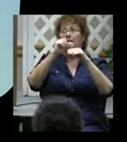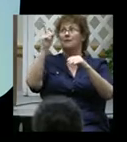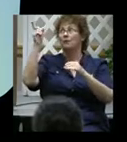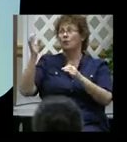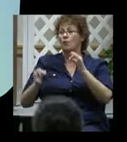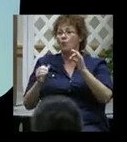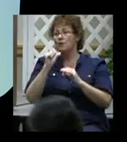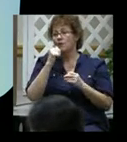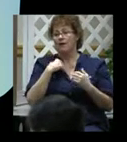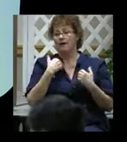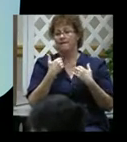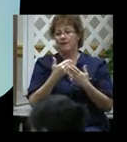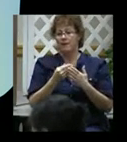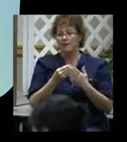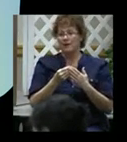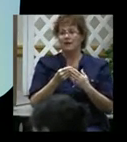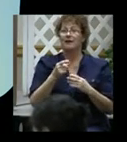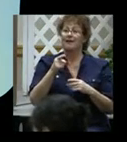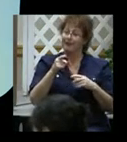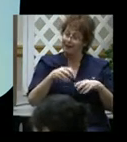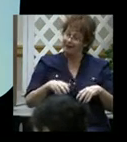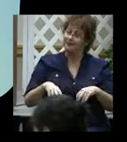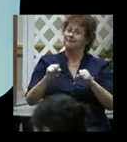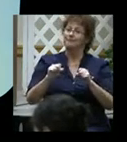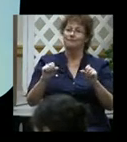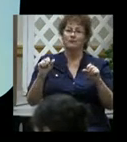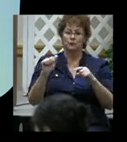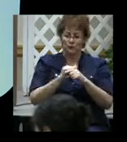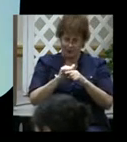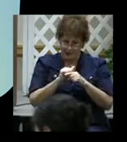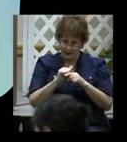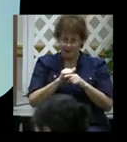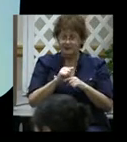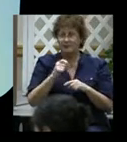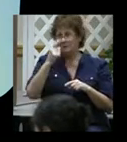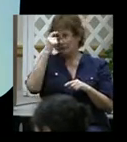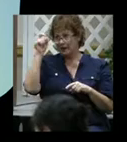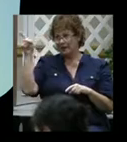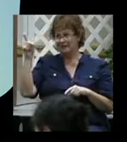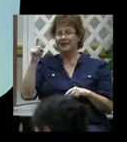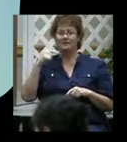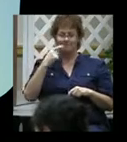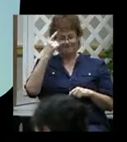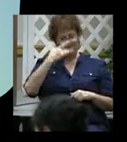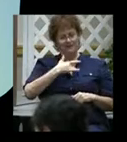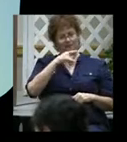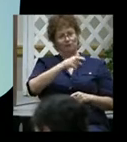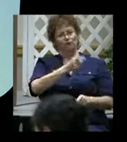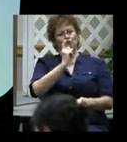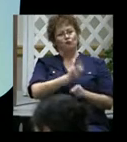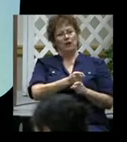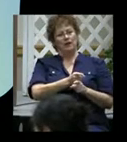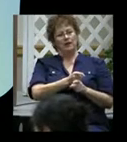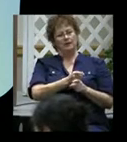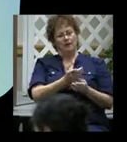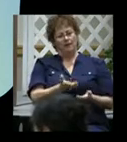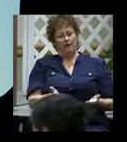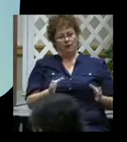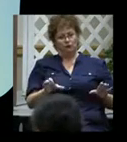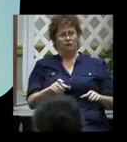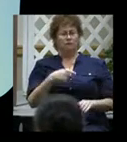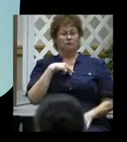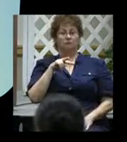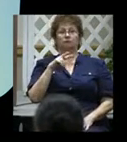money, but they still take the training because they believe that this is the right thing to do. And that is amazing to